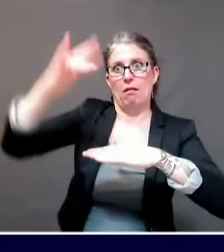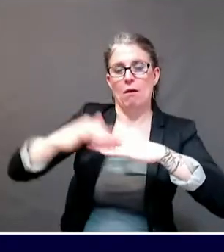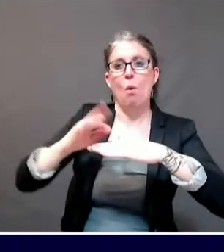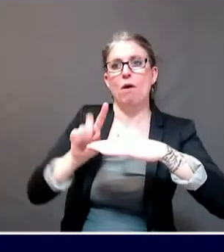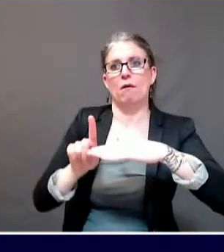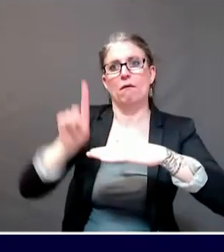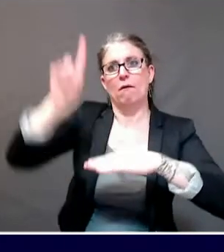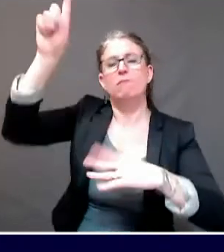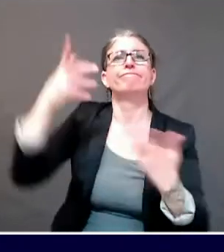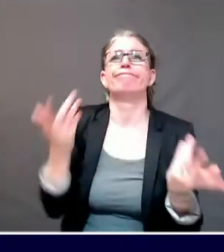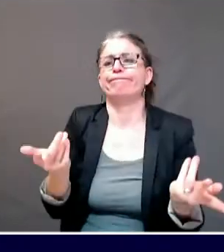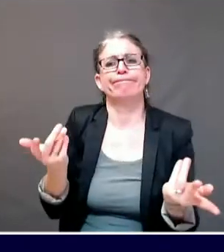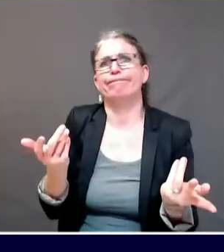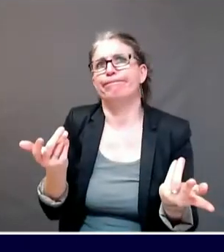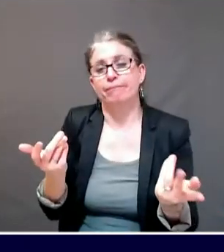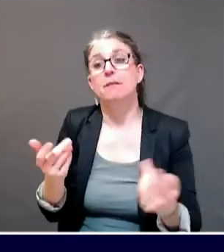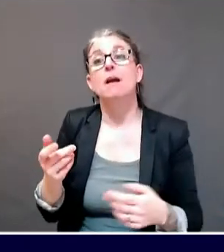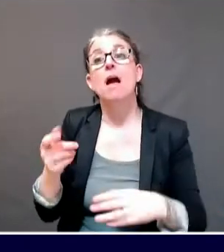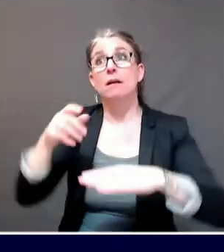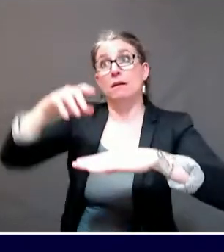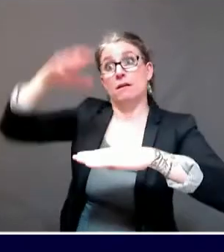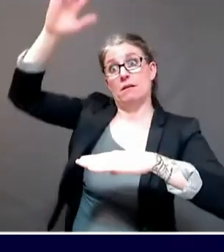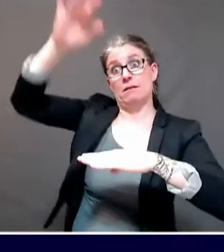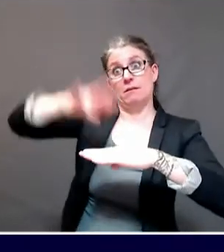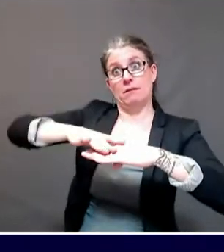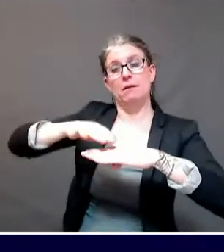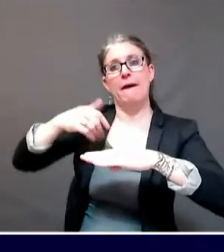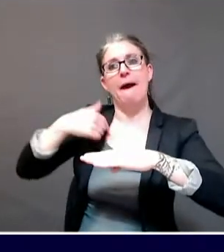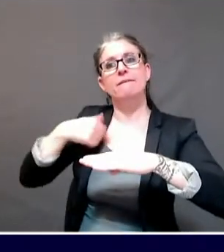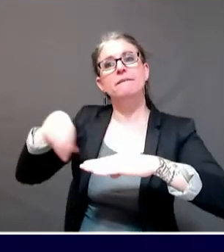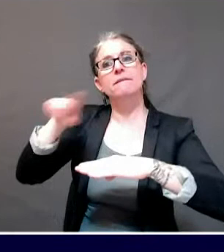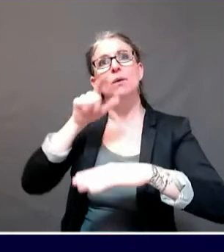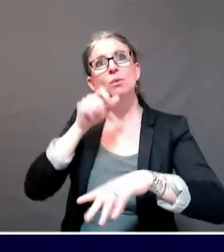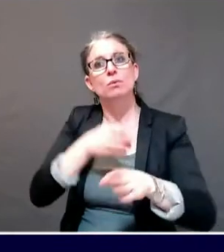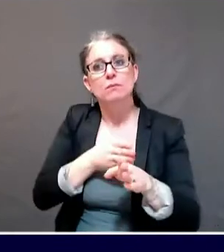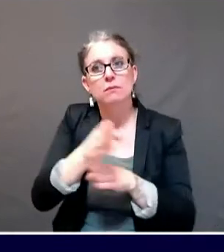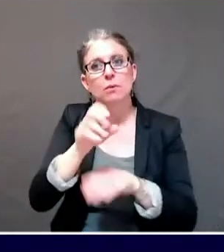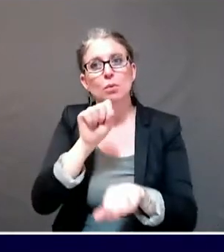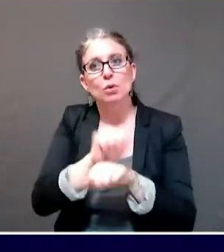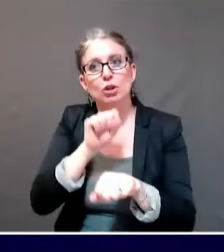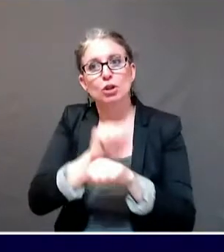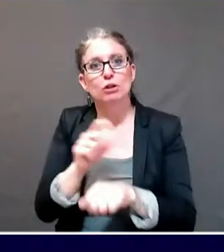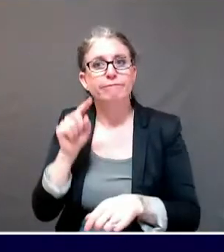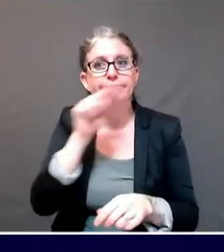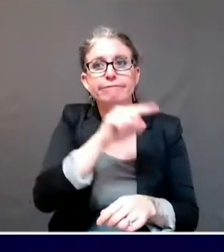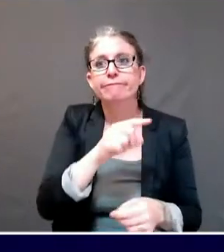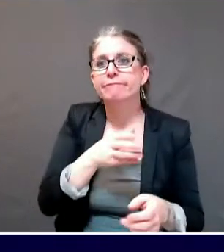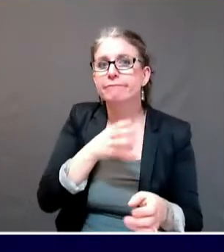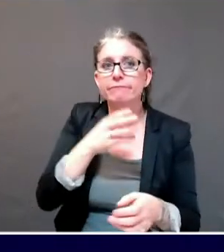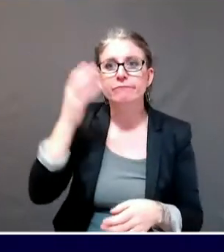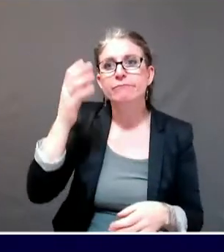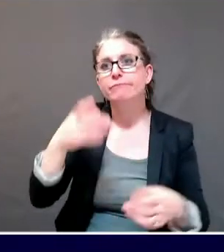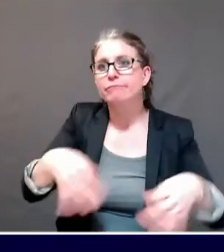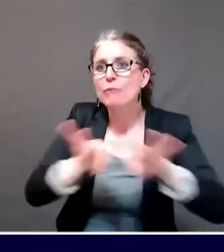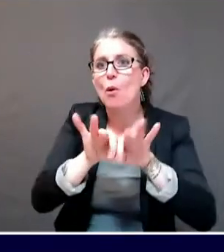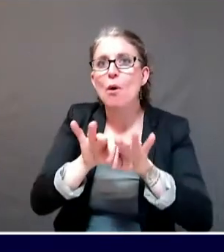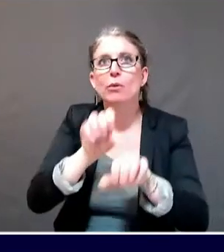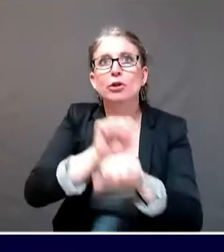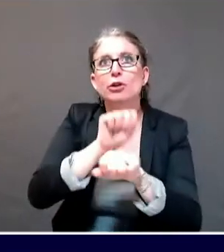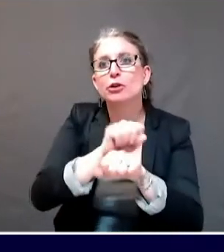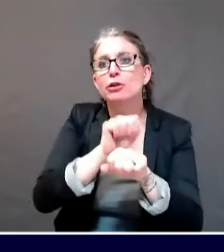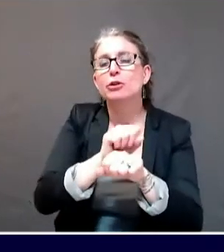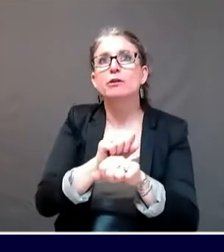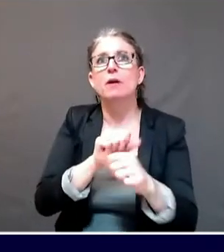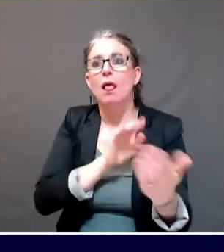there some frontline workers who are even more frontline than others, and thus may be at higher exposure? And maybe